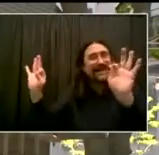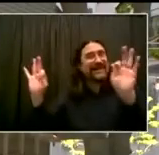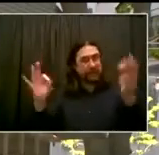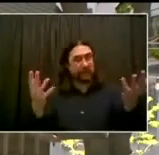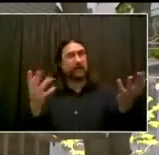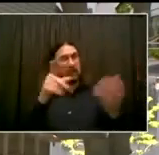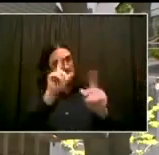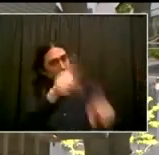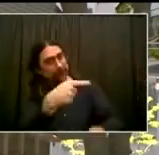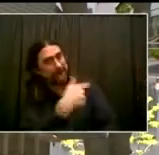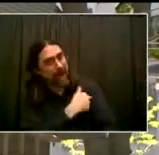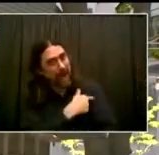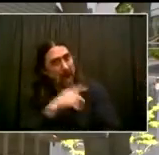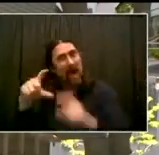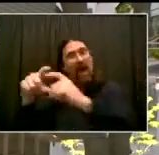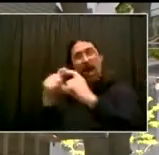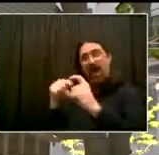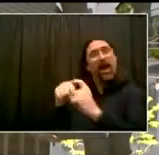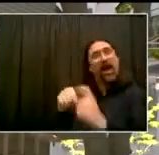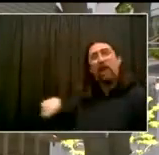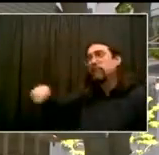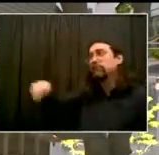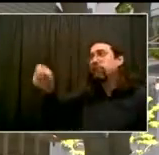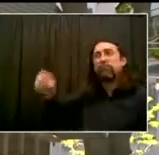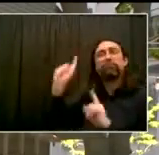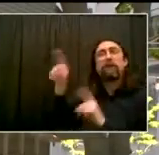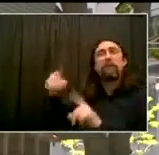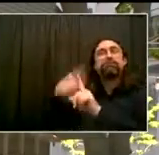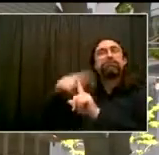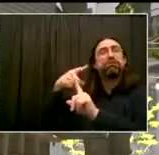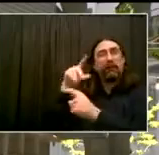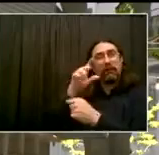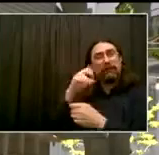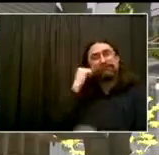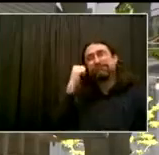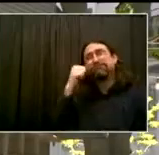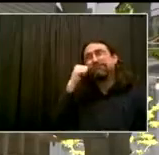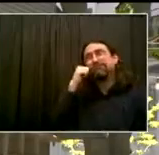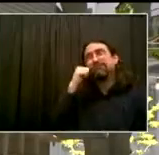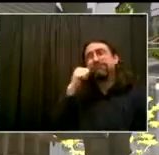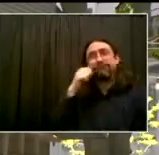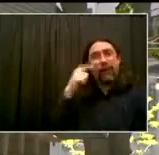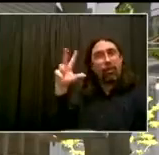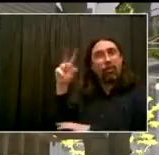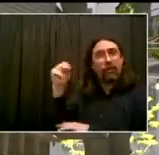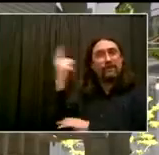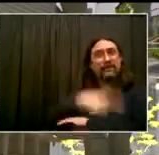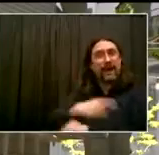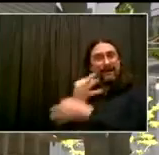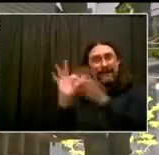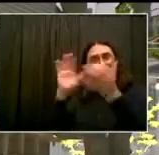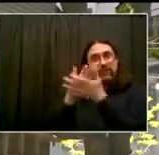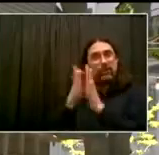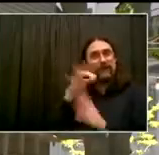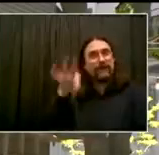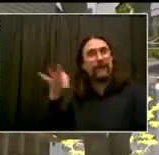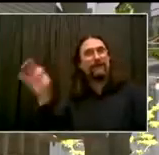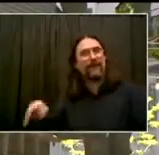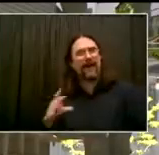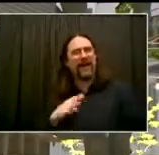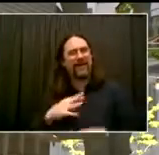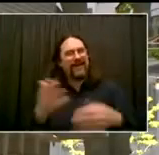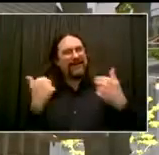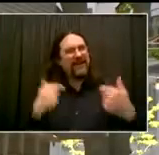Shack, and let's gather up as a community again. The Shake Shack team is here for you in New York. We'll see you soon all around New York City and